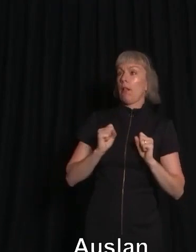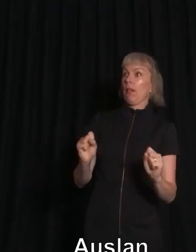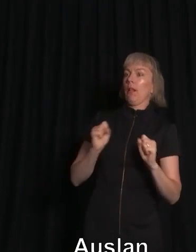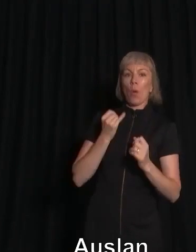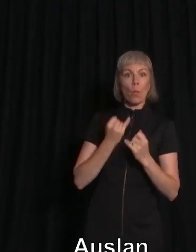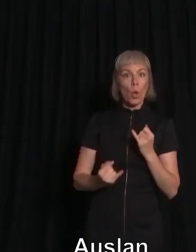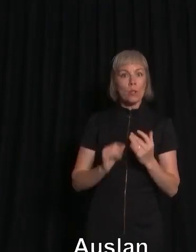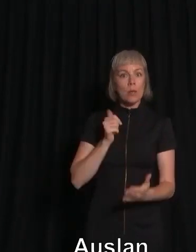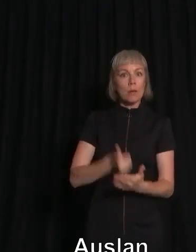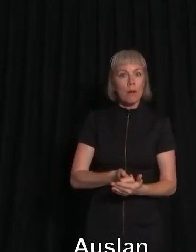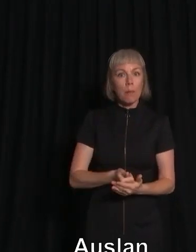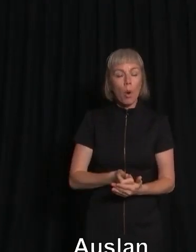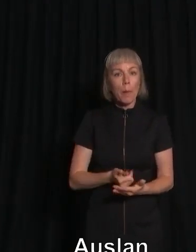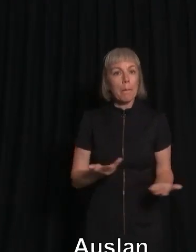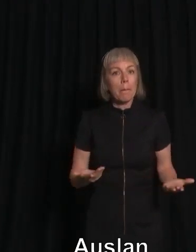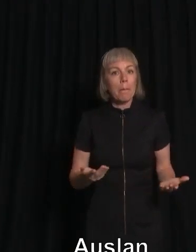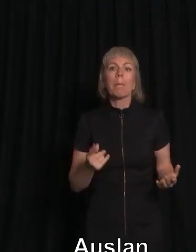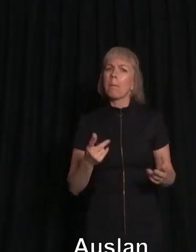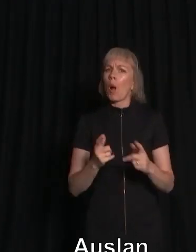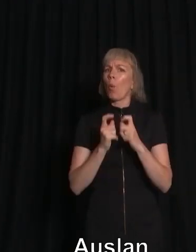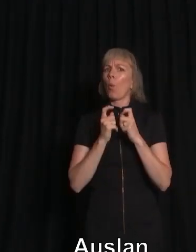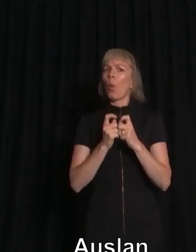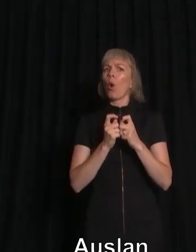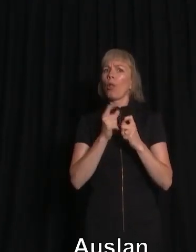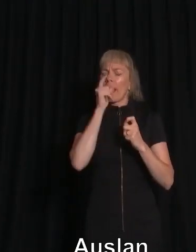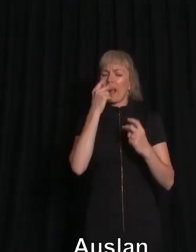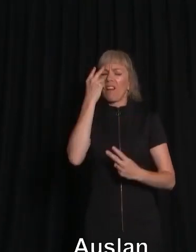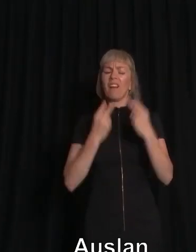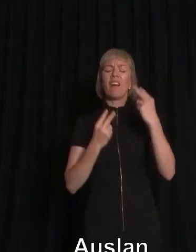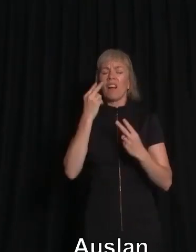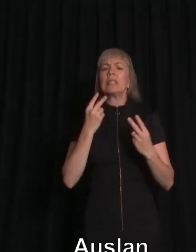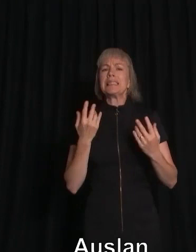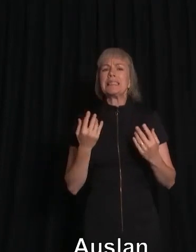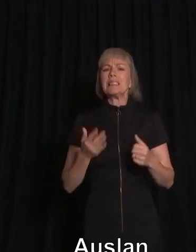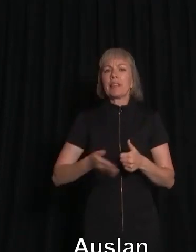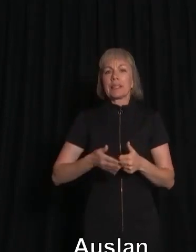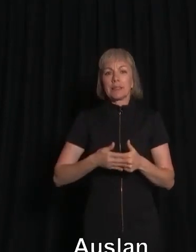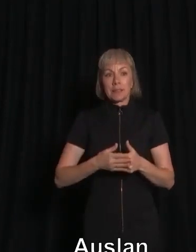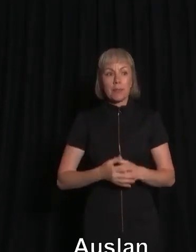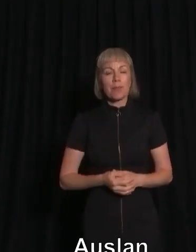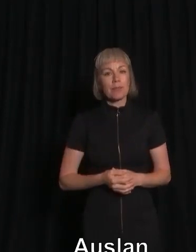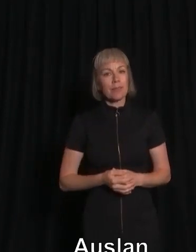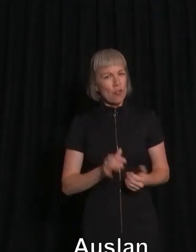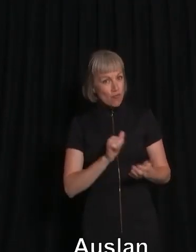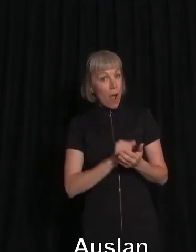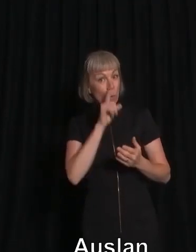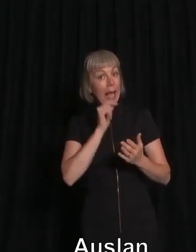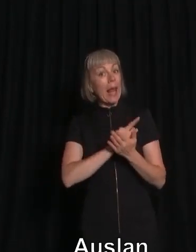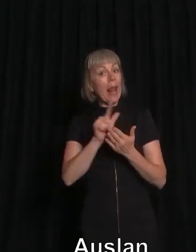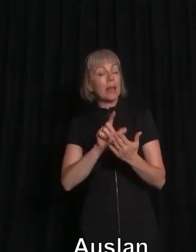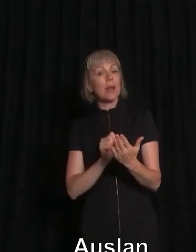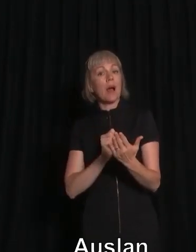but at the end of the day, I think it's a useful advocacy tool for them. Absolutely. As well, right? And we can also get those resources online on the conference platform as